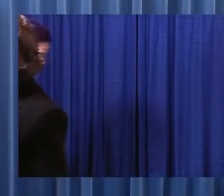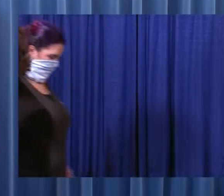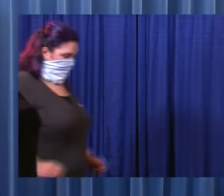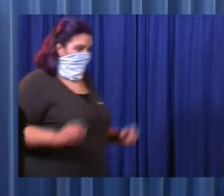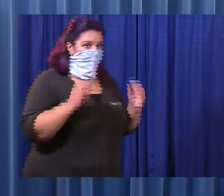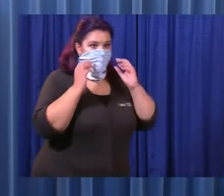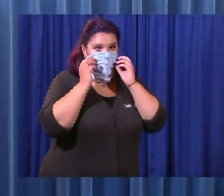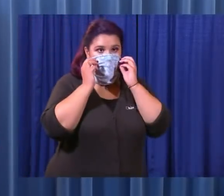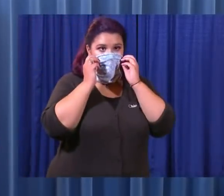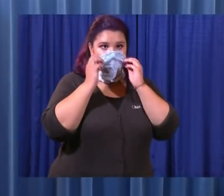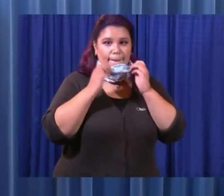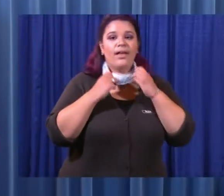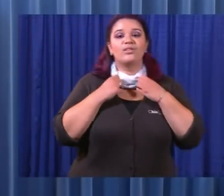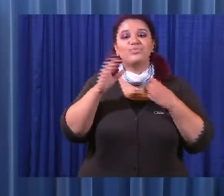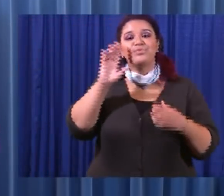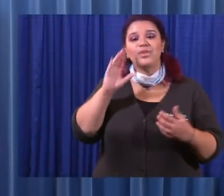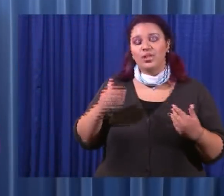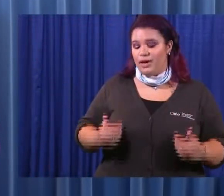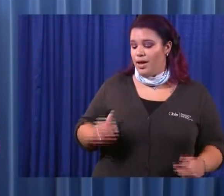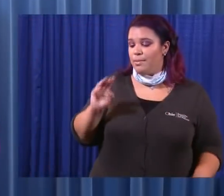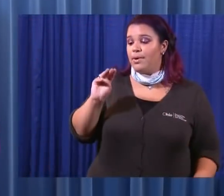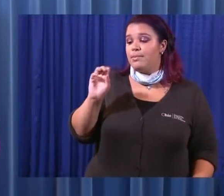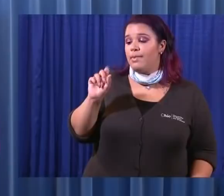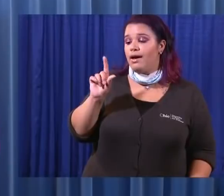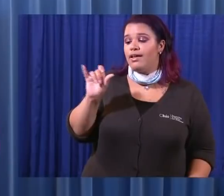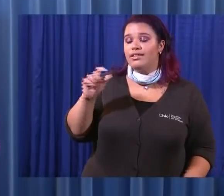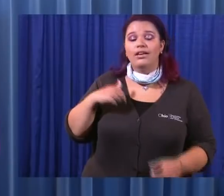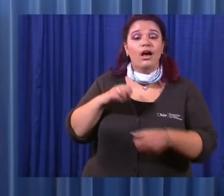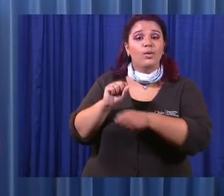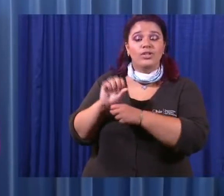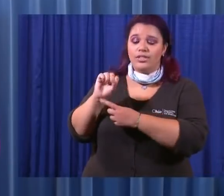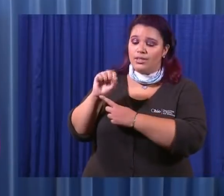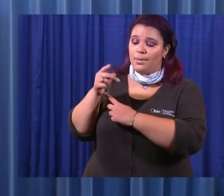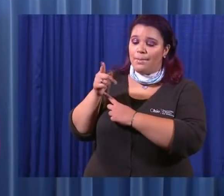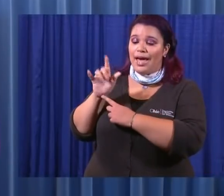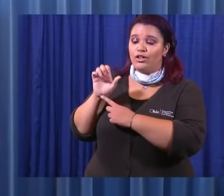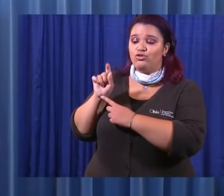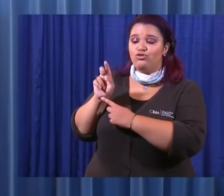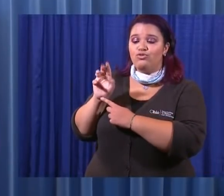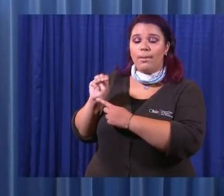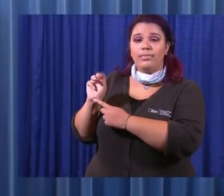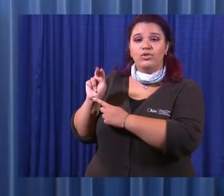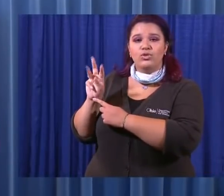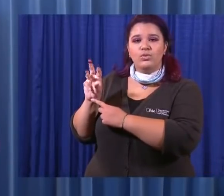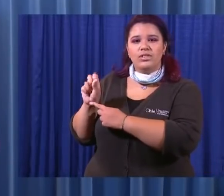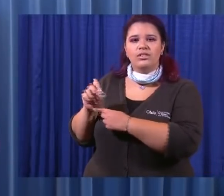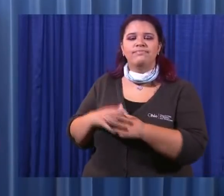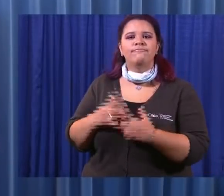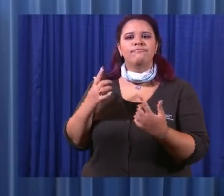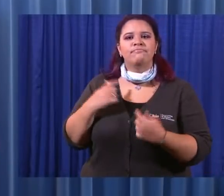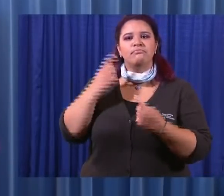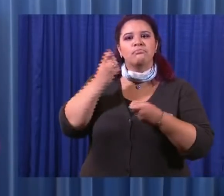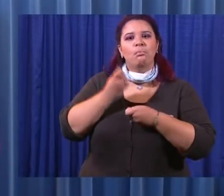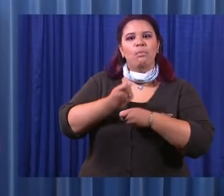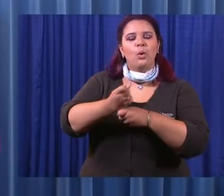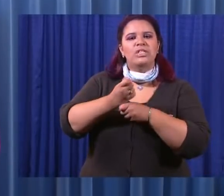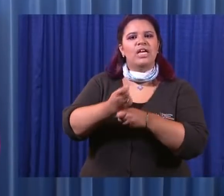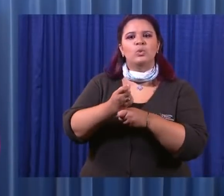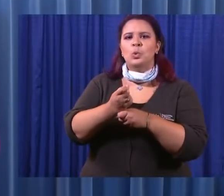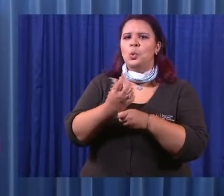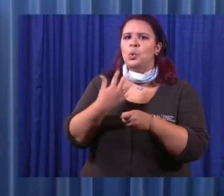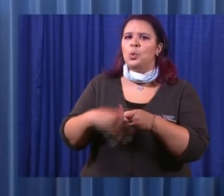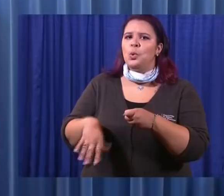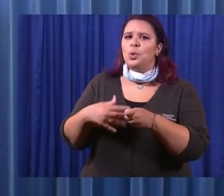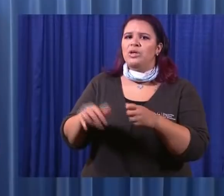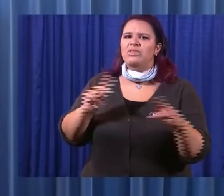Hi, Governor. This is Molly Martinez with Spectrum News. These protests have obviously been very emotional and very tense for both sides, but it